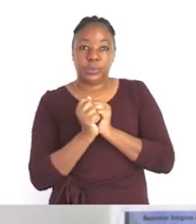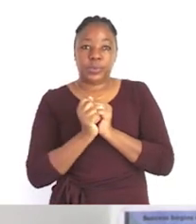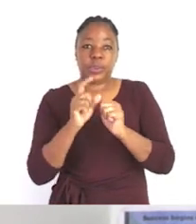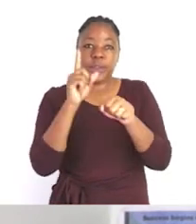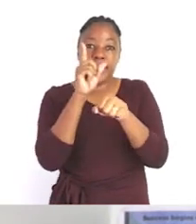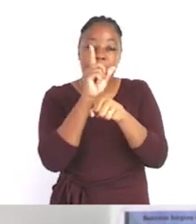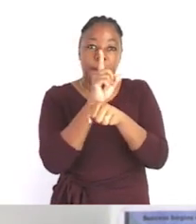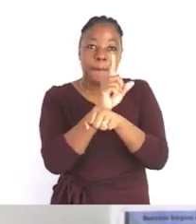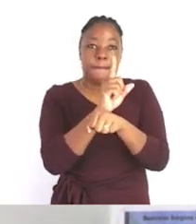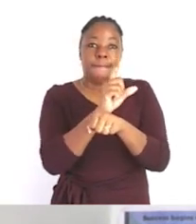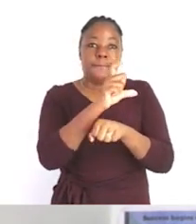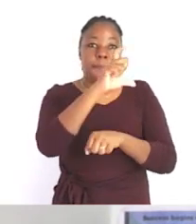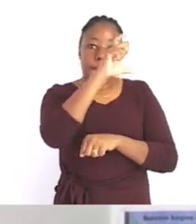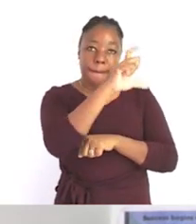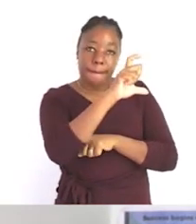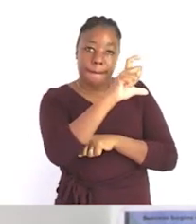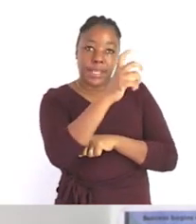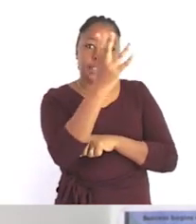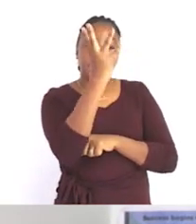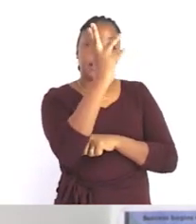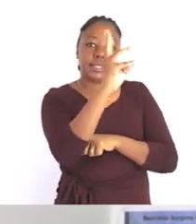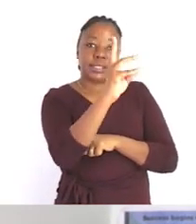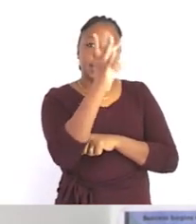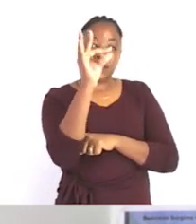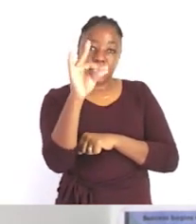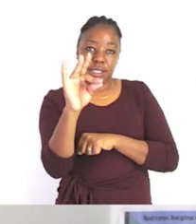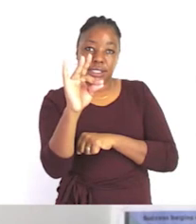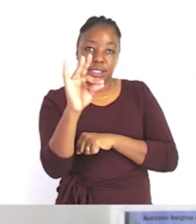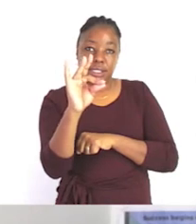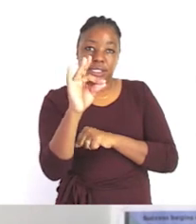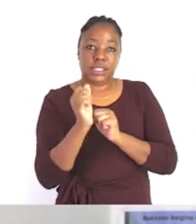68. So we are going to write 68 here.